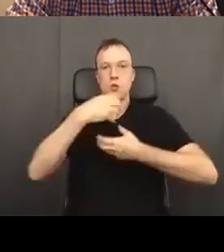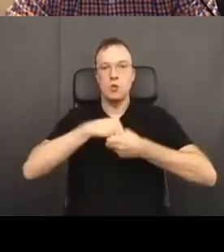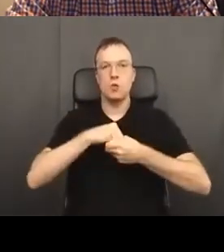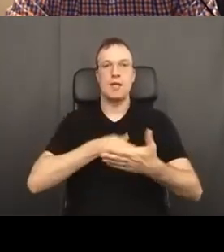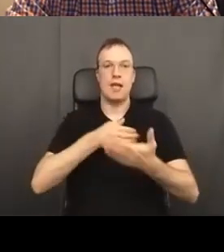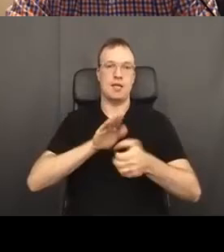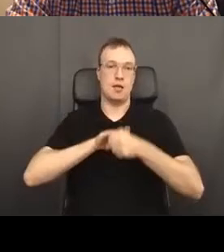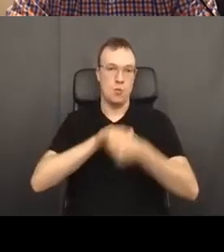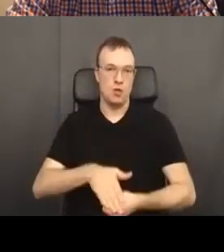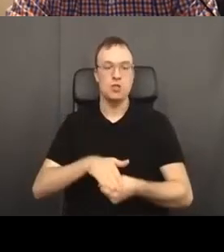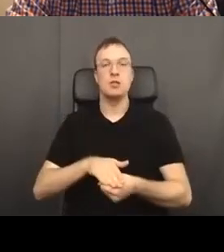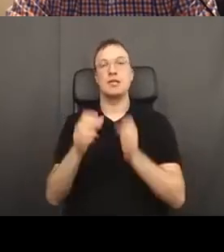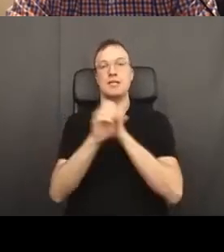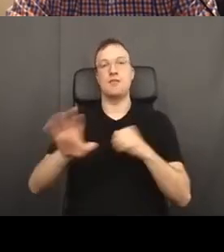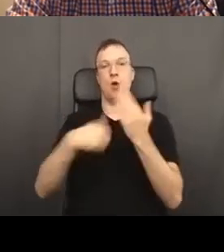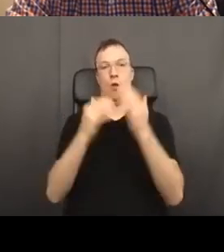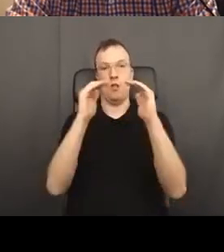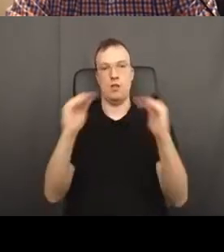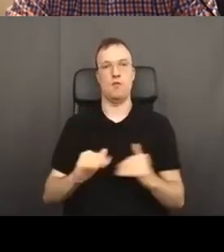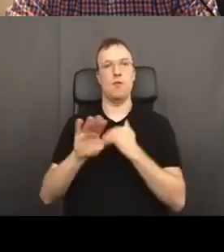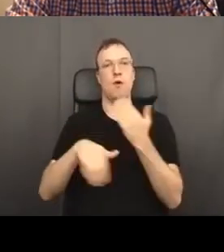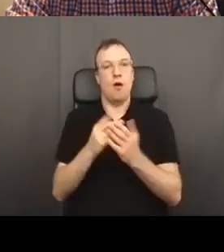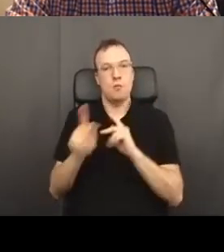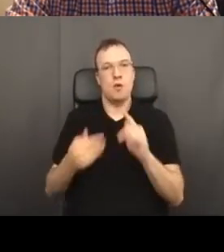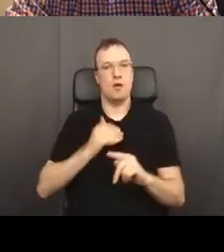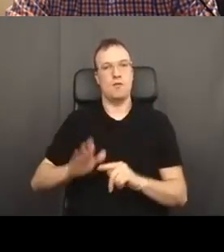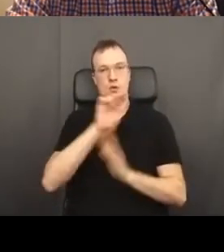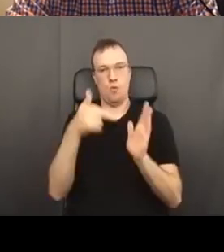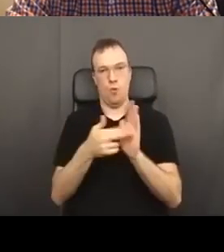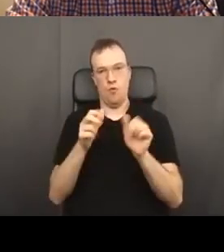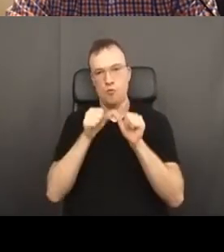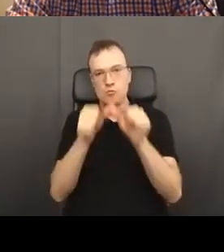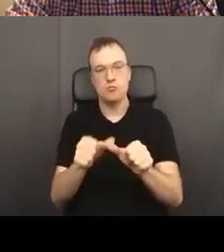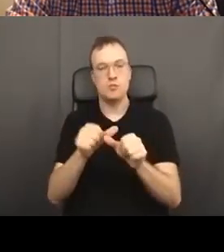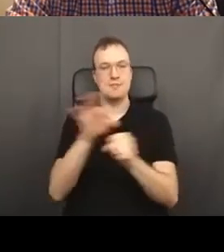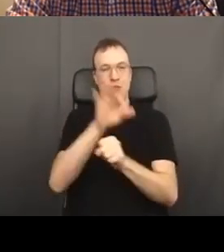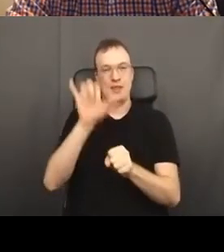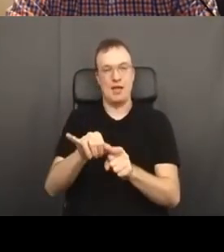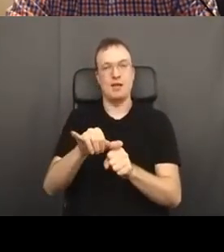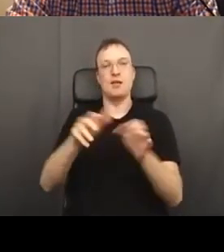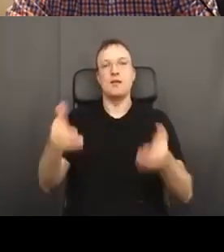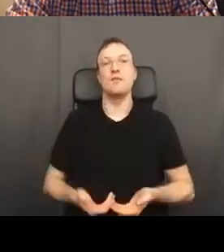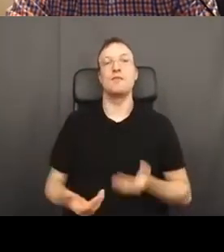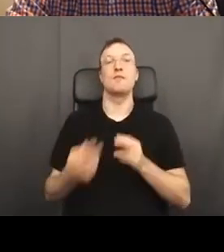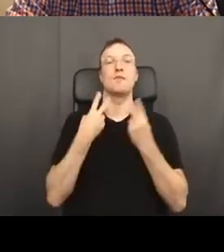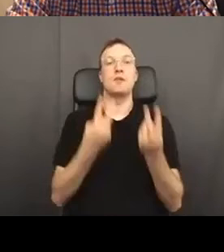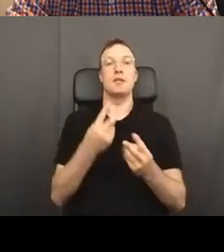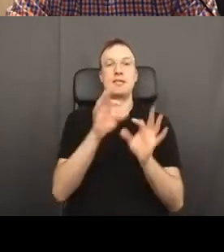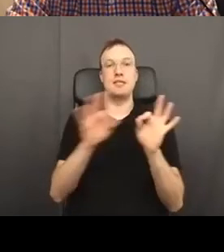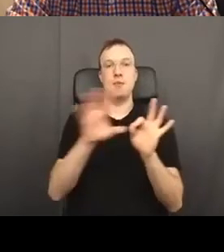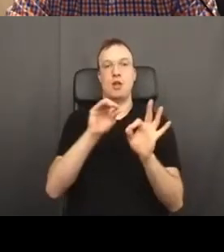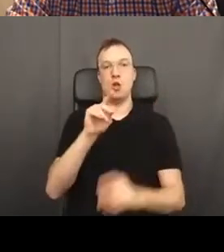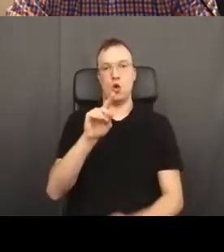all levels. Everyone has a role to play to maintain that spirit. We invite you to visit our statement and code of conduct on our website